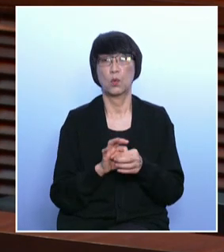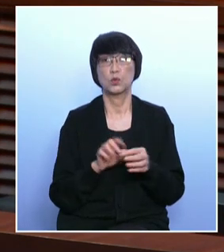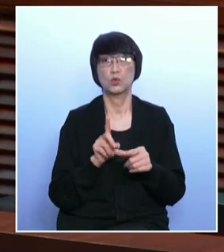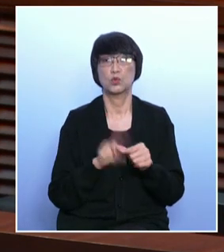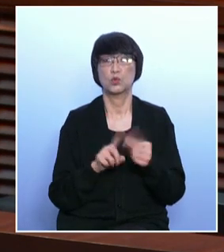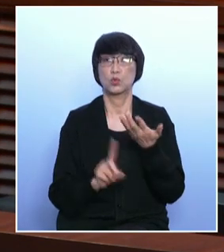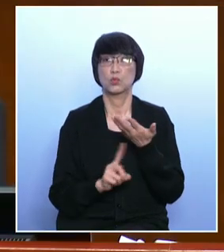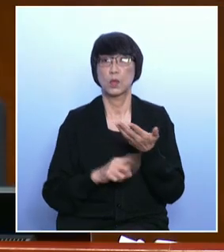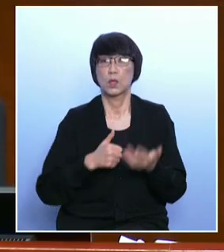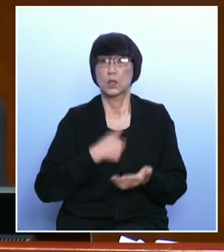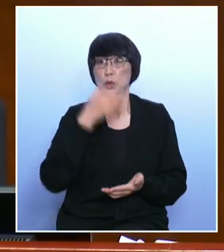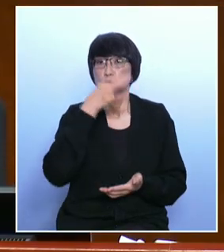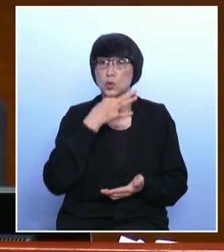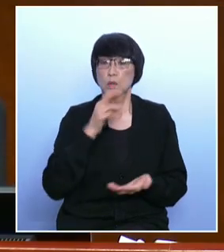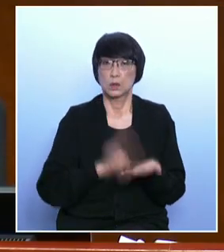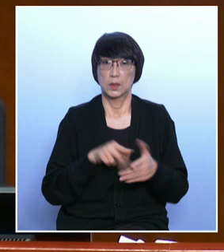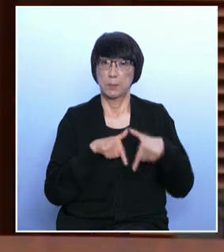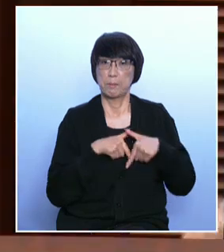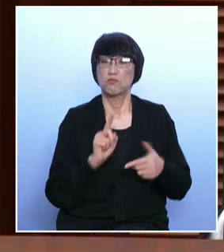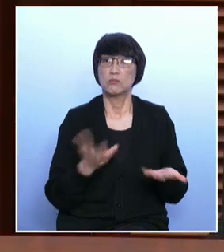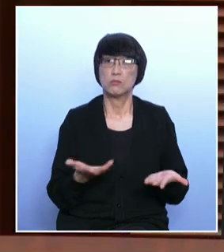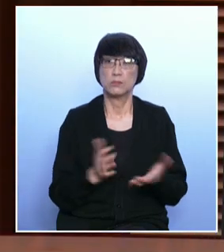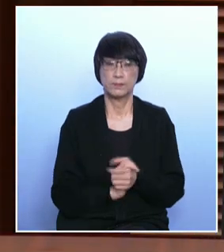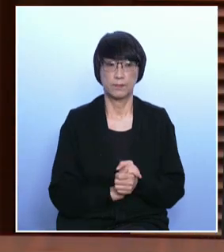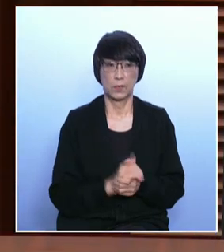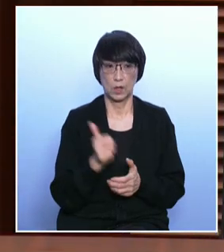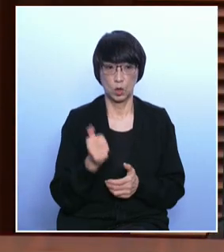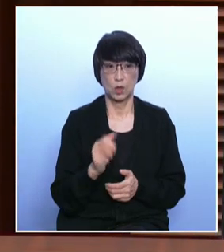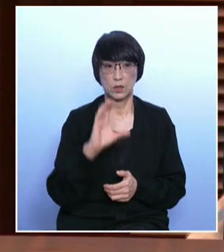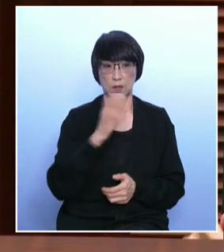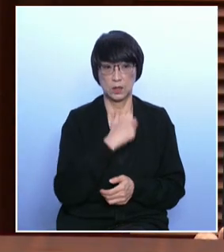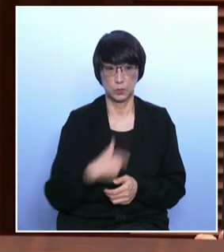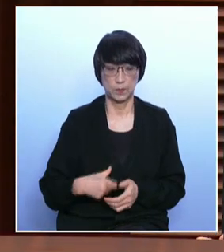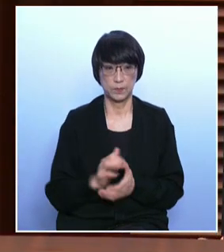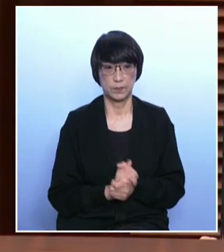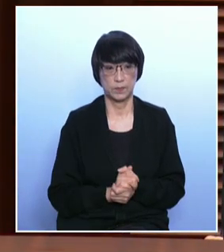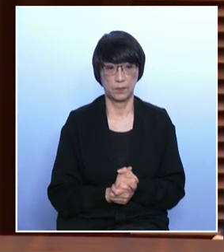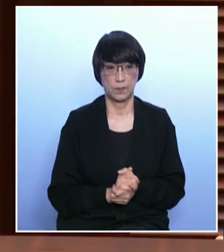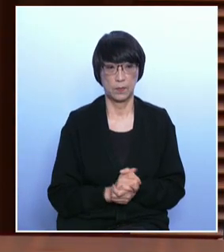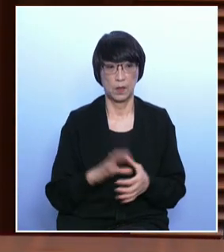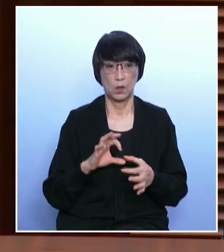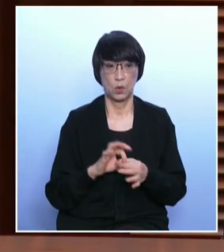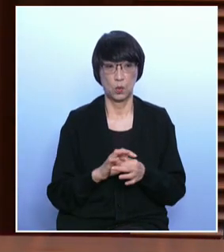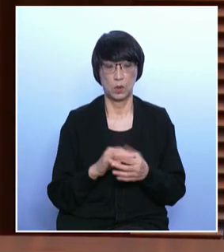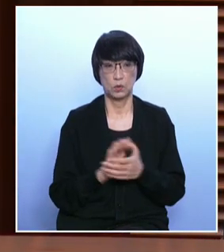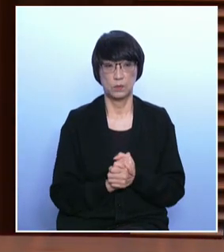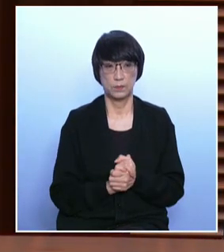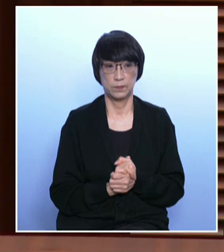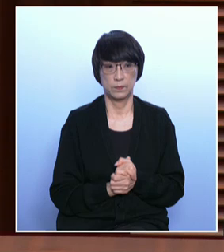information in order to boost the level of confidence among the public in CMM, Chinese Materia